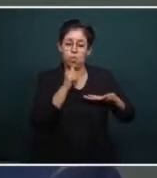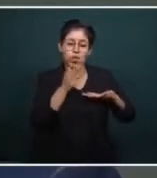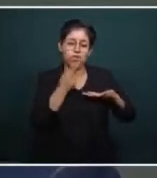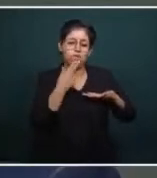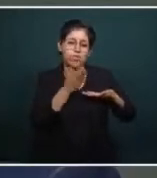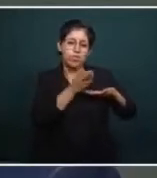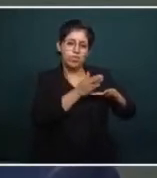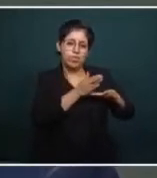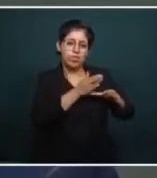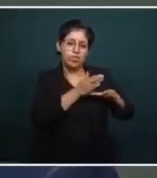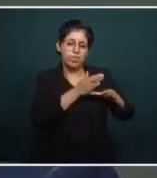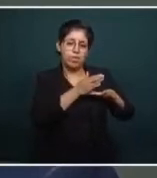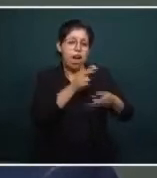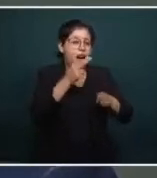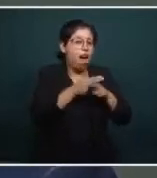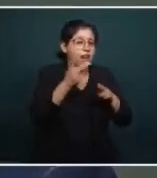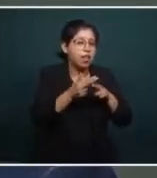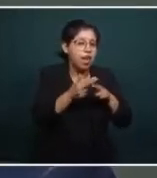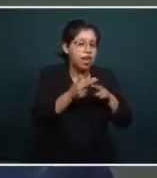funds,